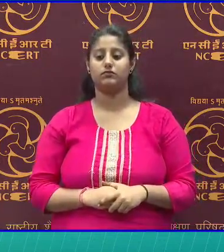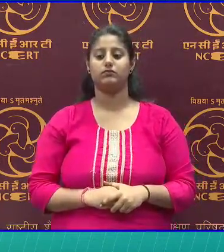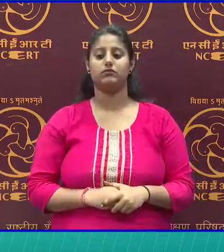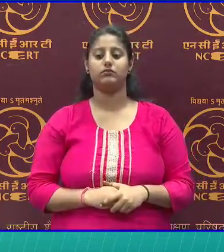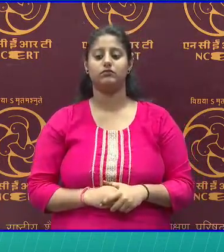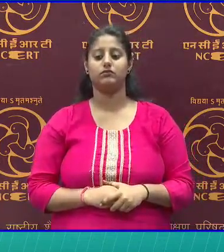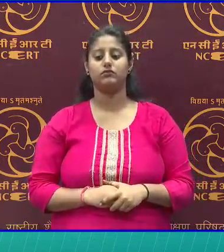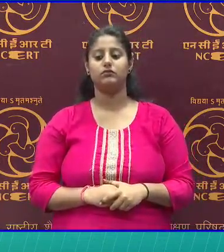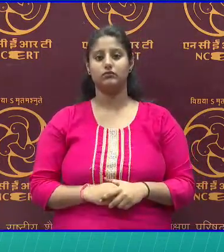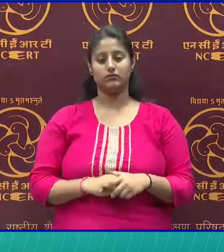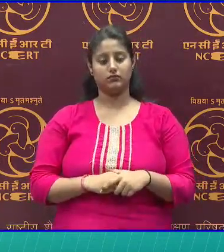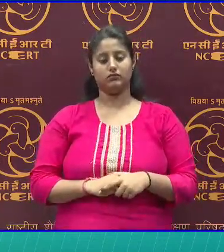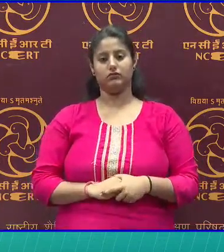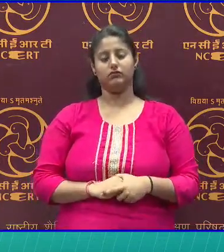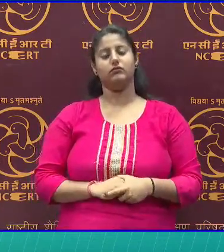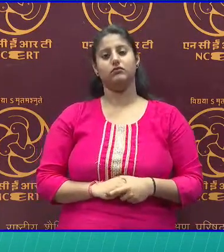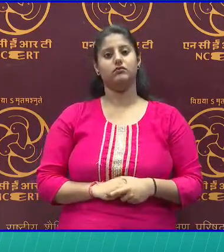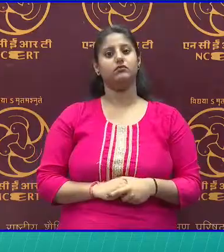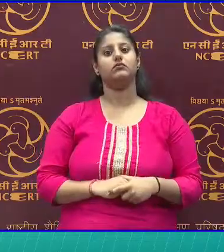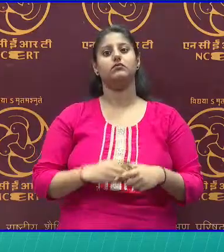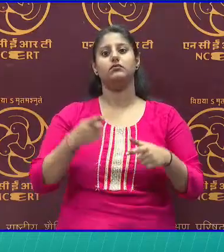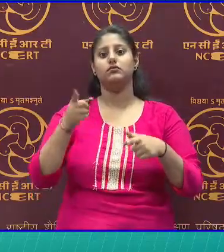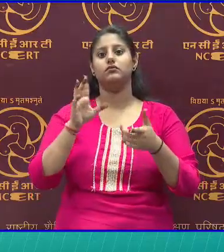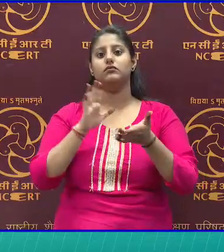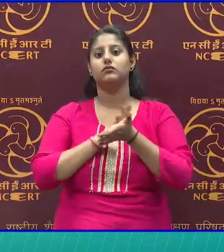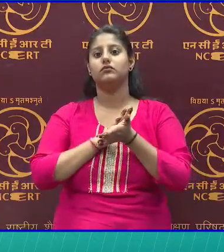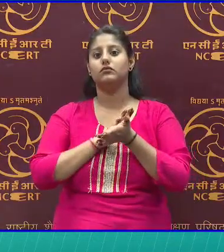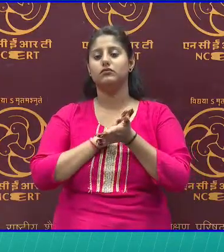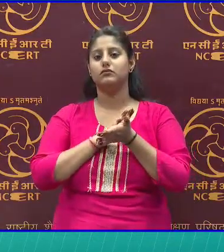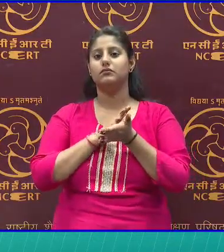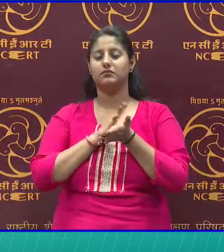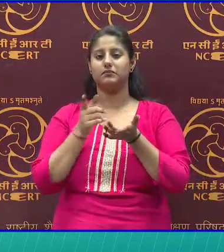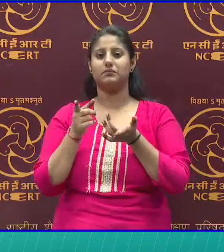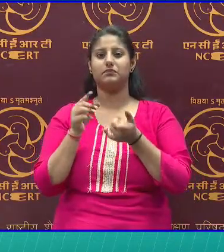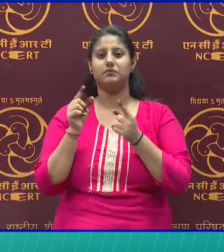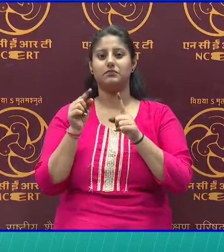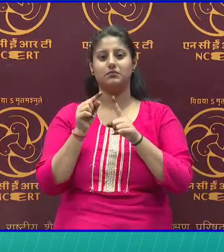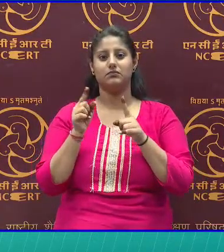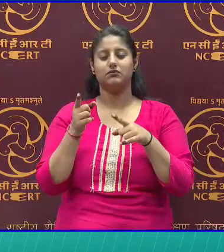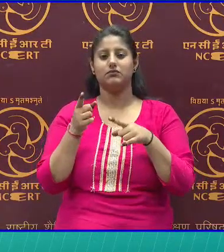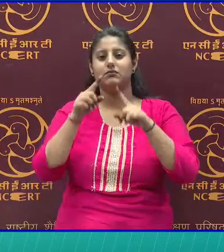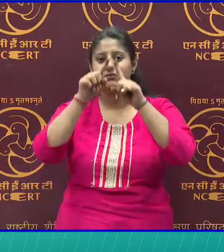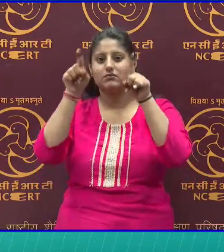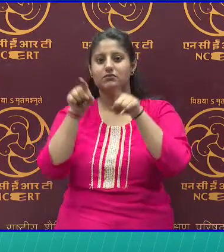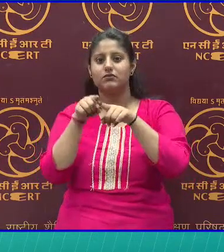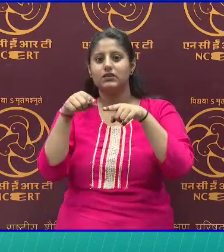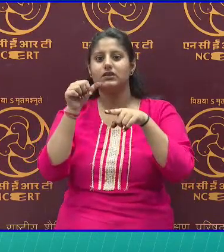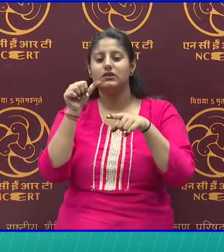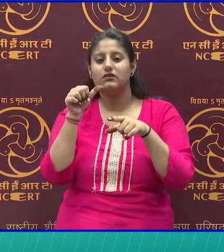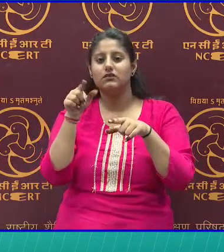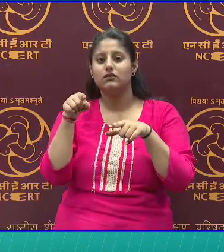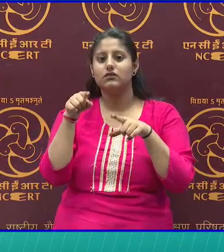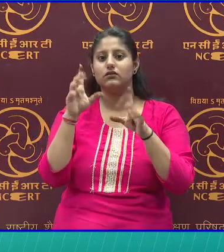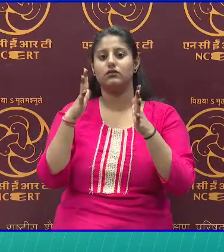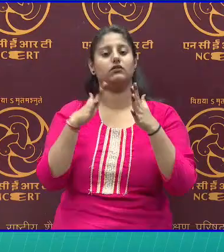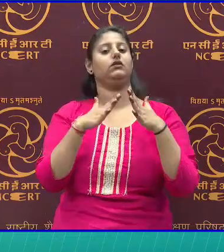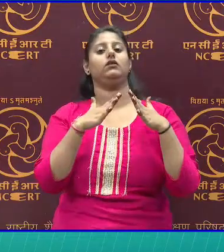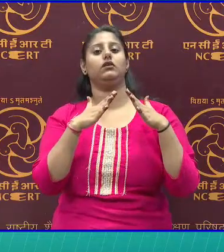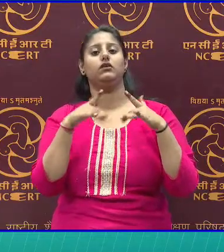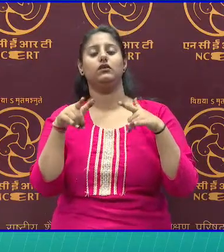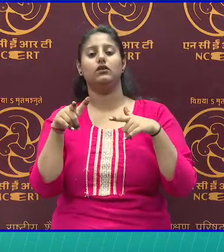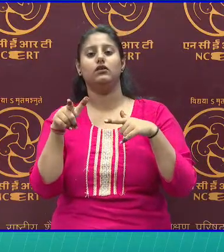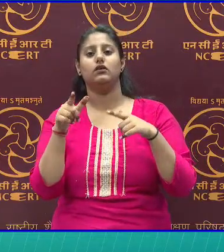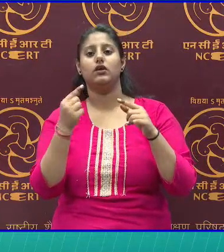Is that okay? Yeah. So this is about the Ugadi Pachadi. This is a traditional dish which is commonly used